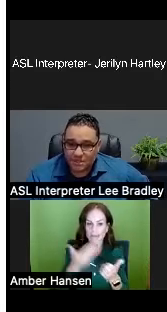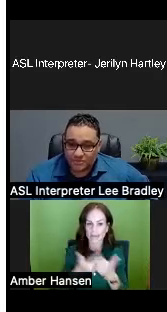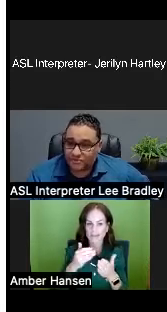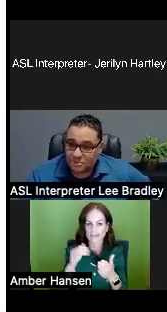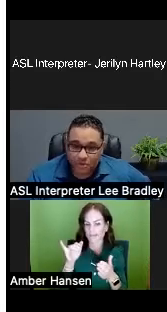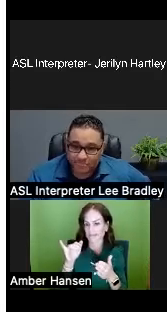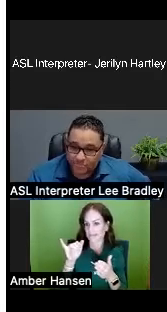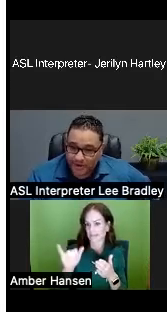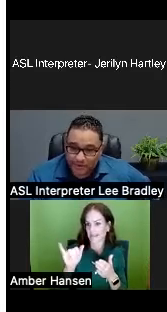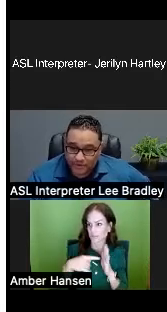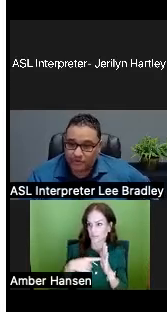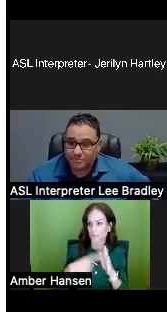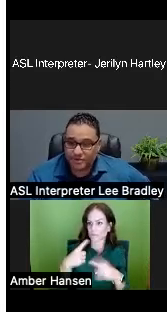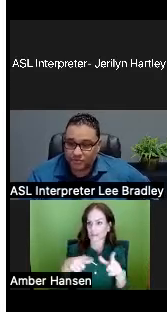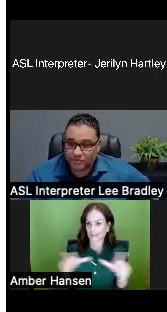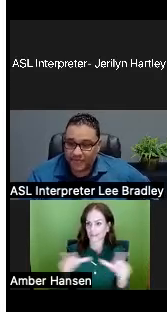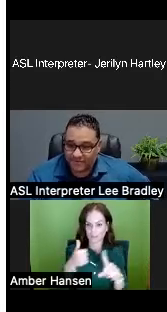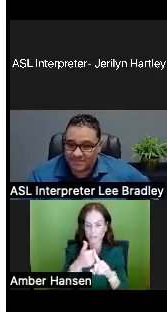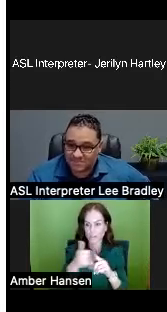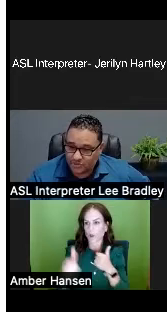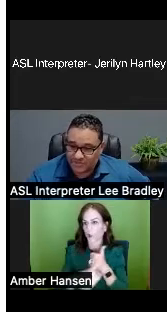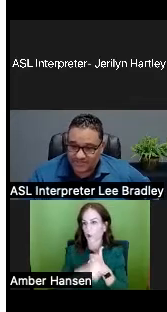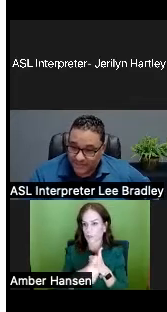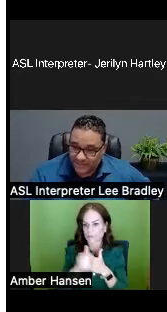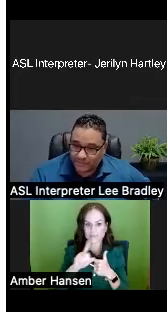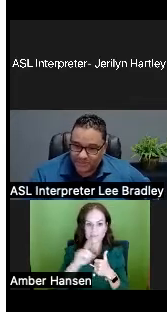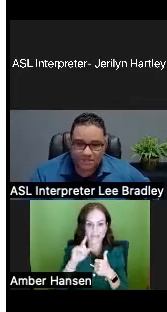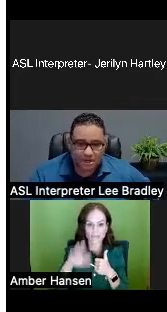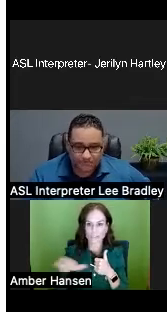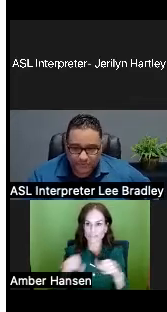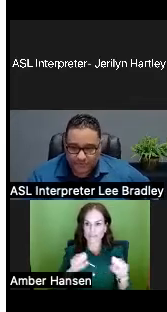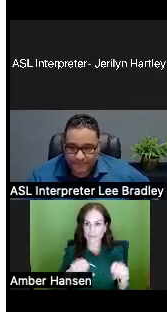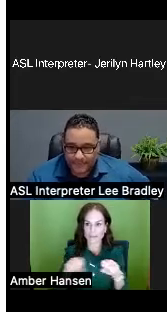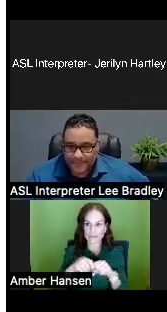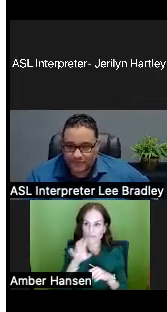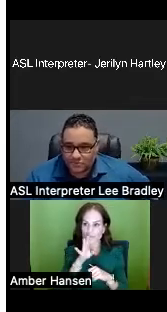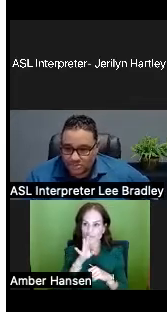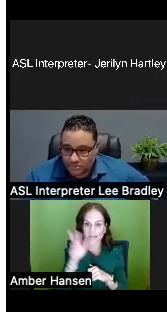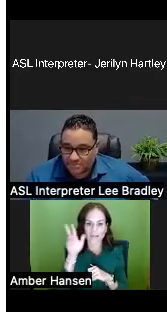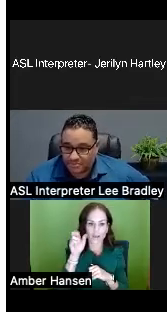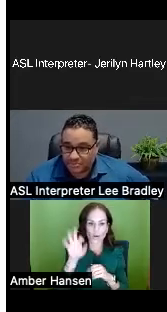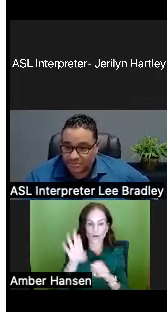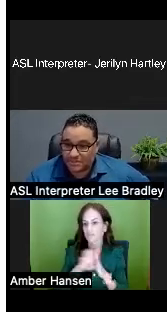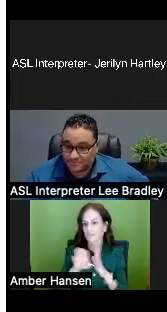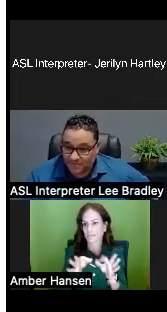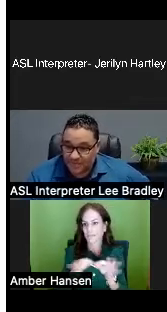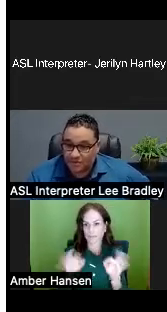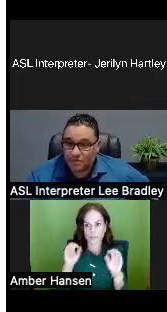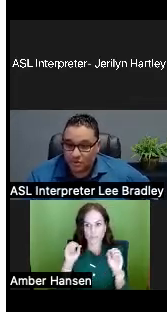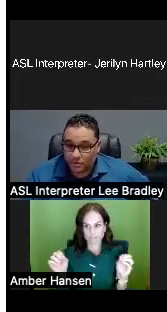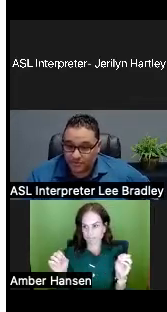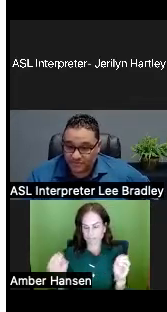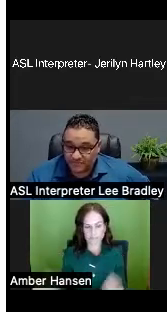to note there's no empirical evidence that shows that sign language is harmful to children's ability to